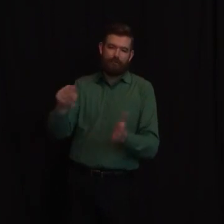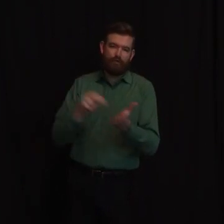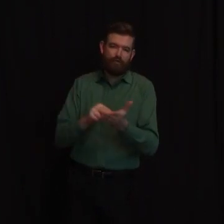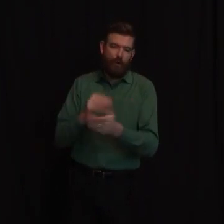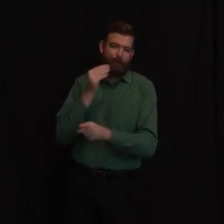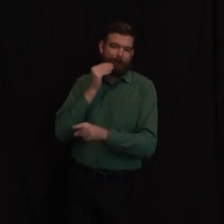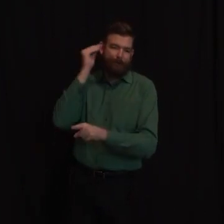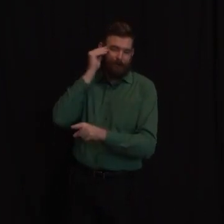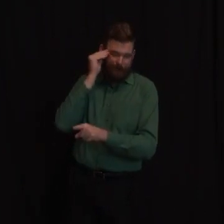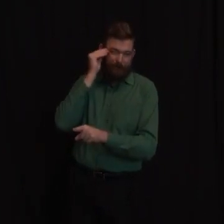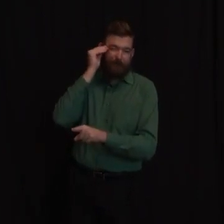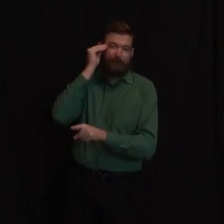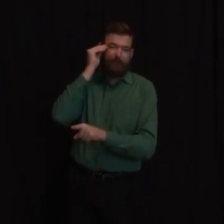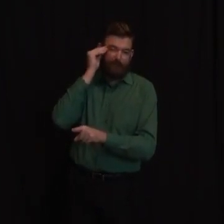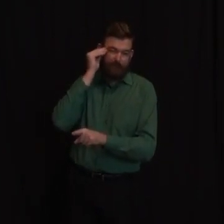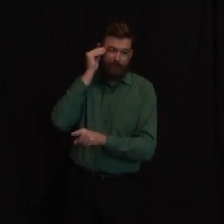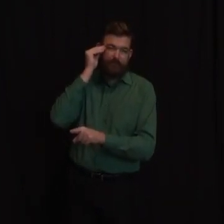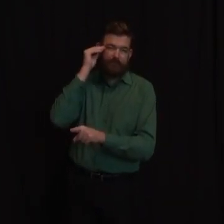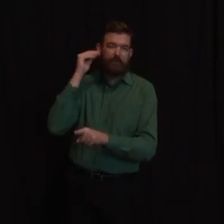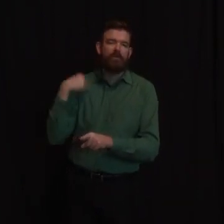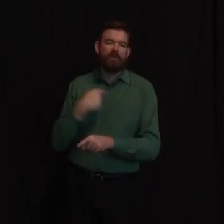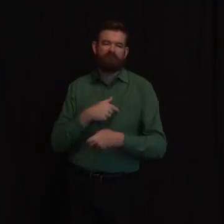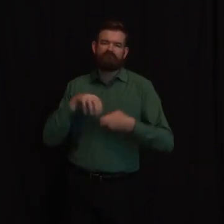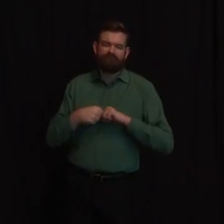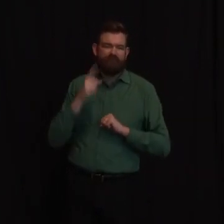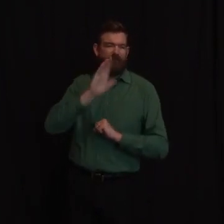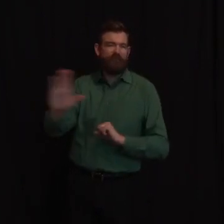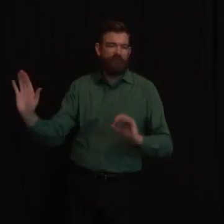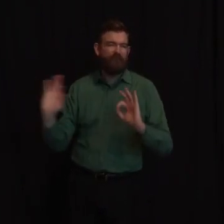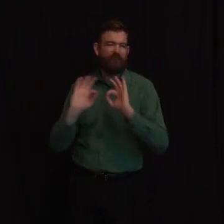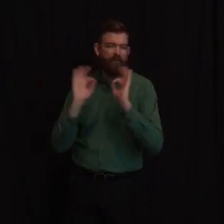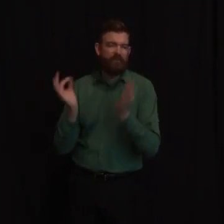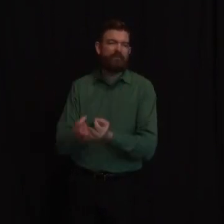our condolences with the families who have lost someone they love.